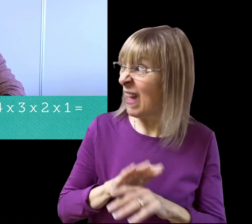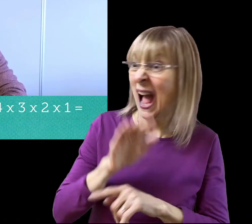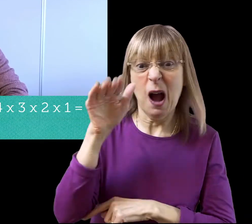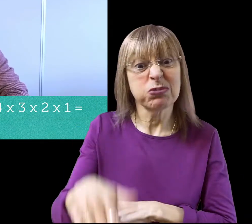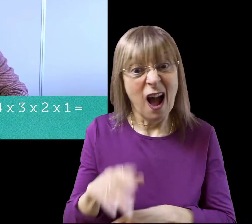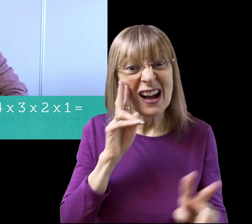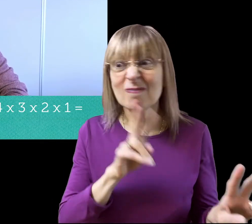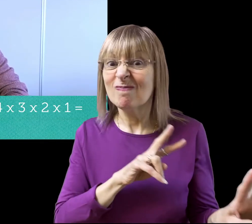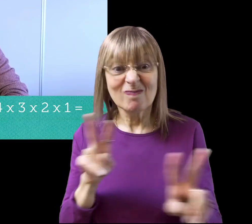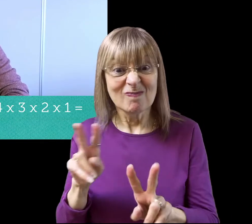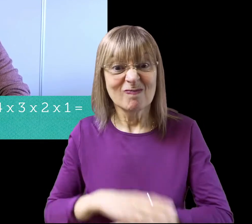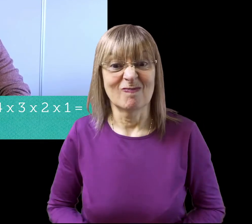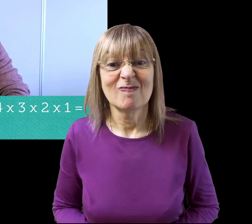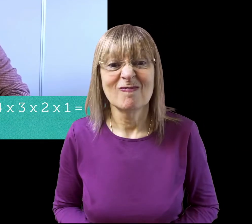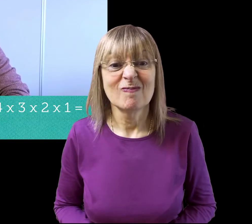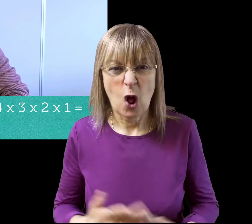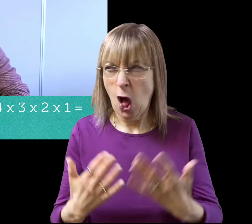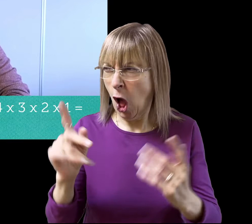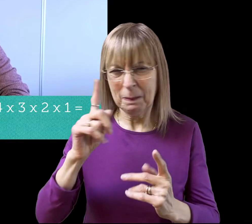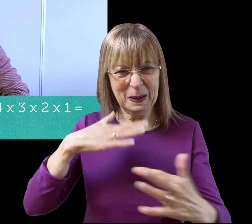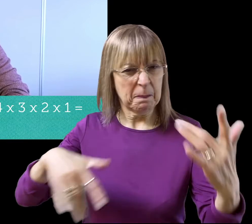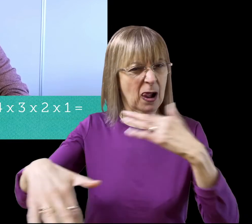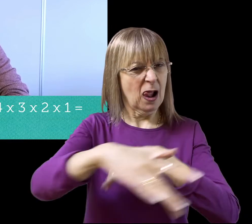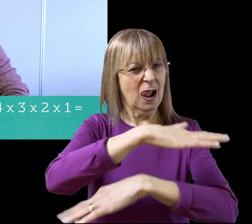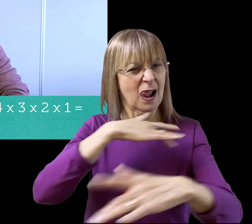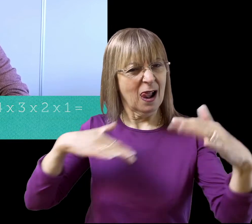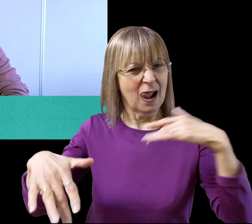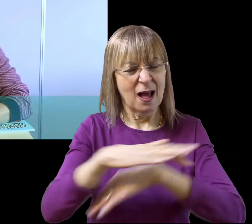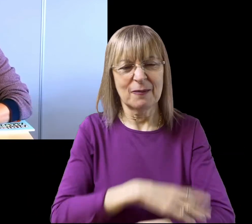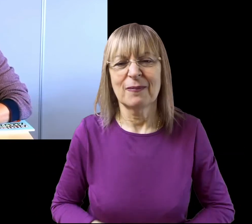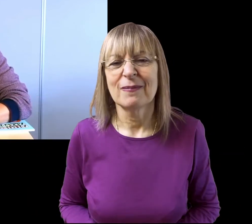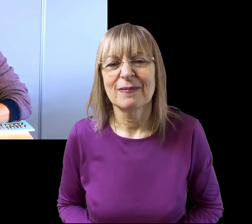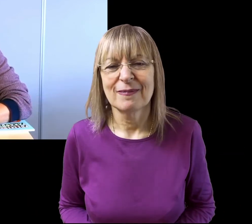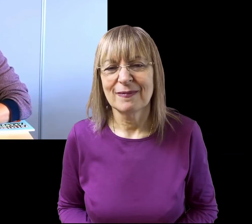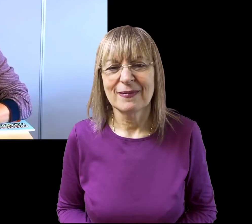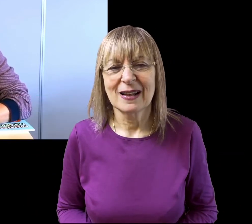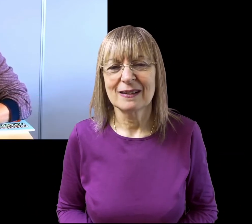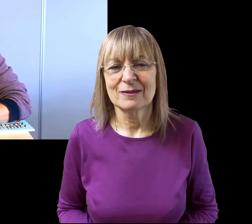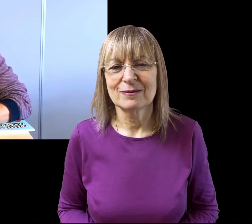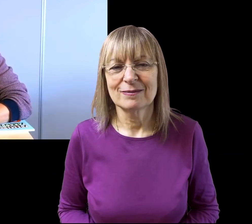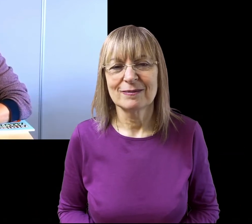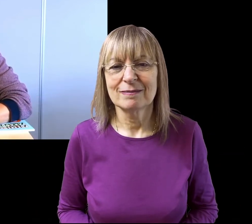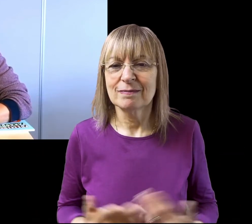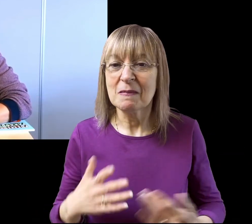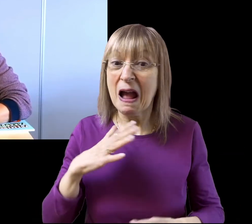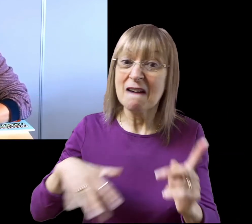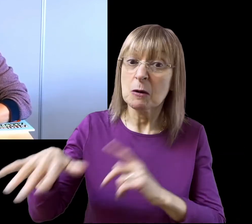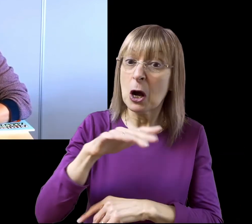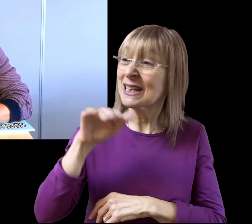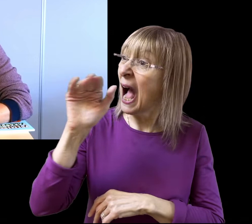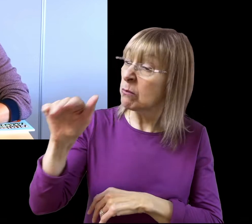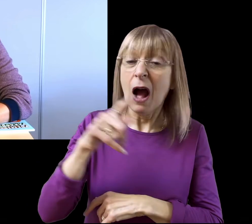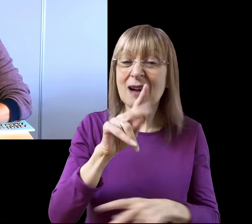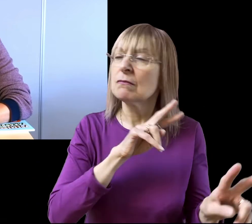went outside, just stepped outside now, and then look around, there'd be lots of people outside